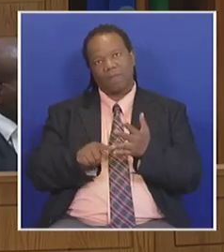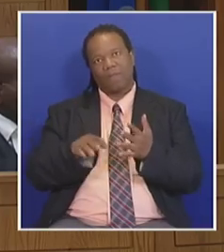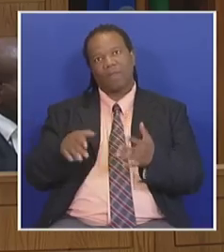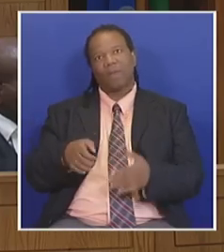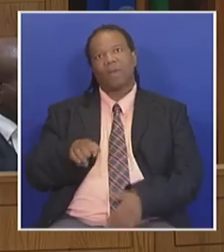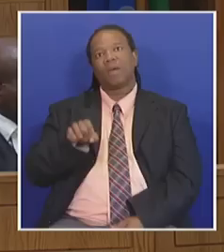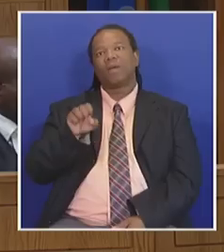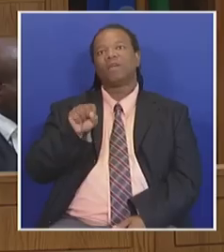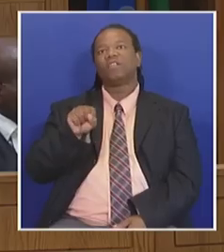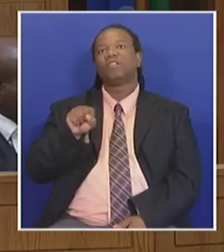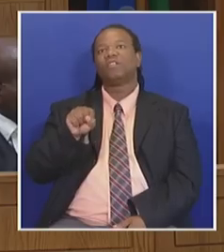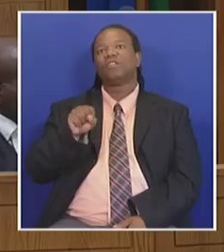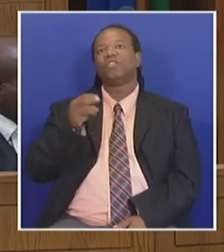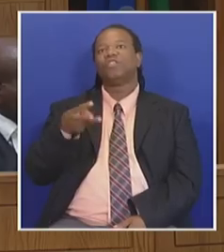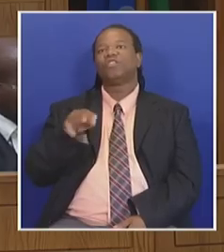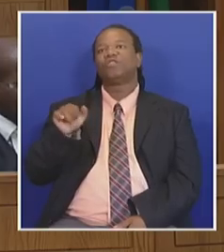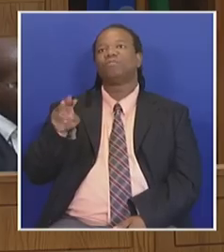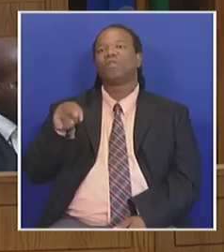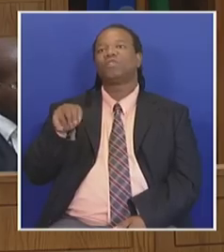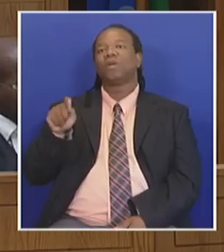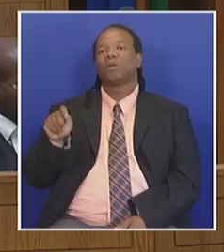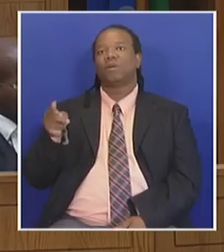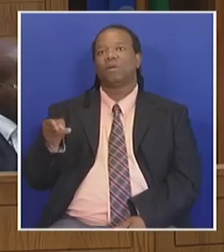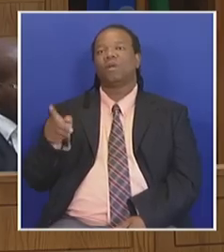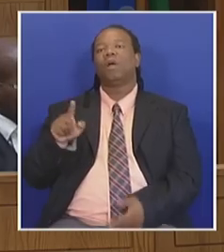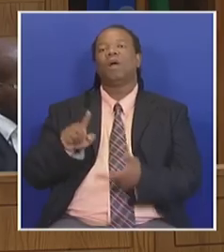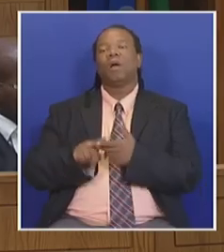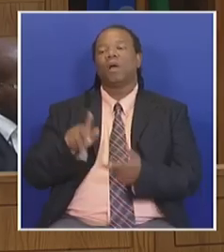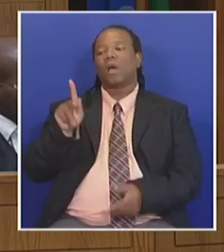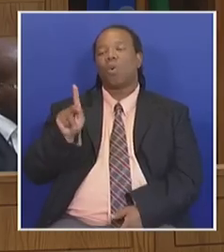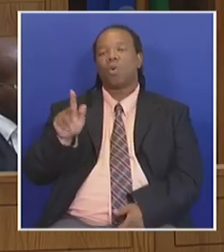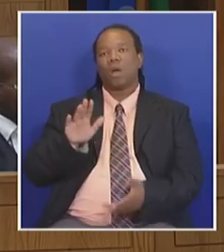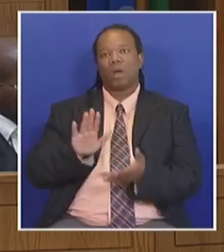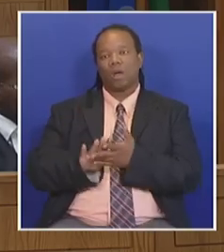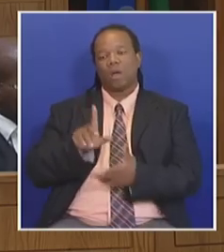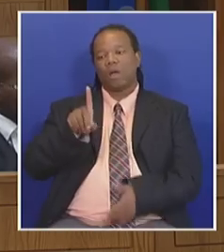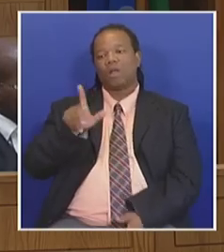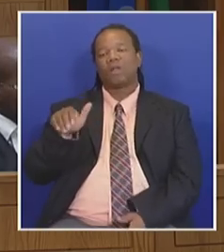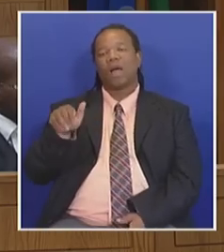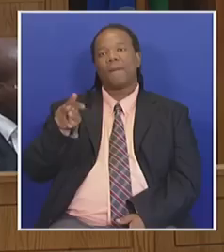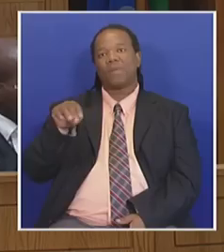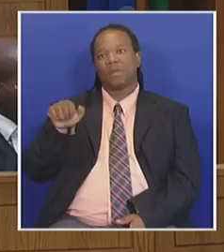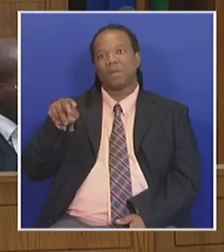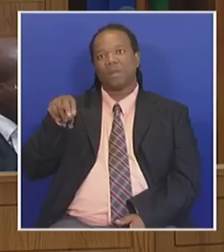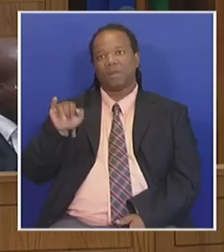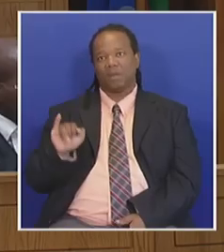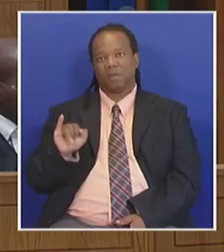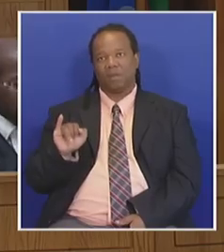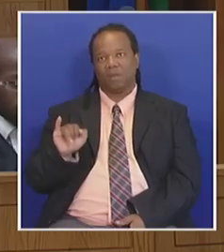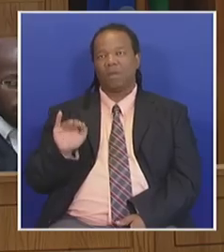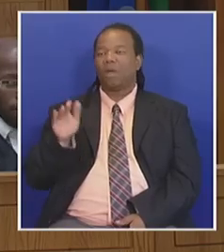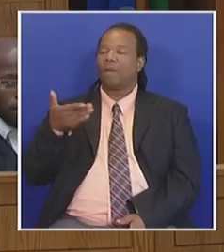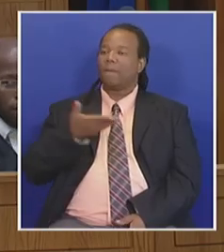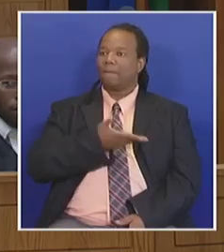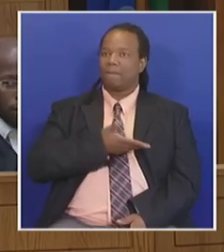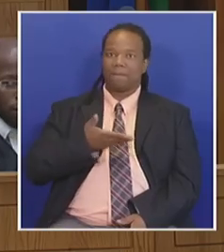Honorable Schmidt, Honorable Kaula, Honorable Dlamini, Mema Nopole. I had not received any hands